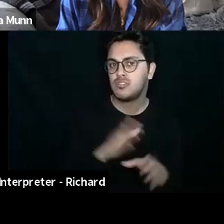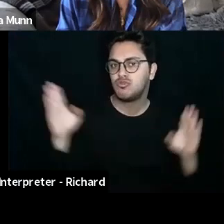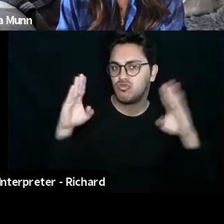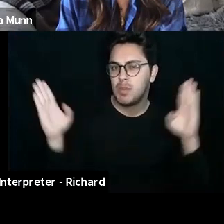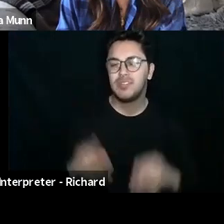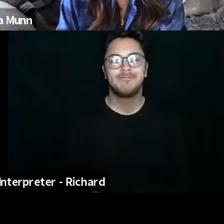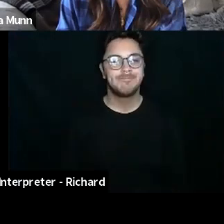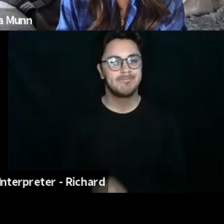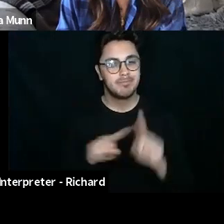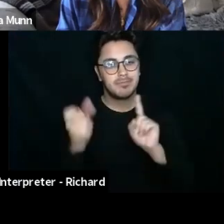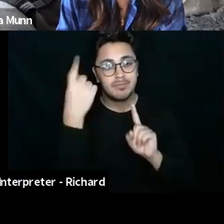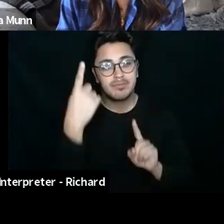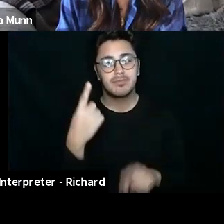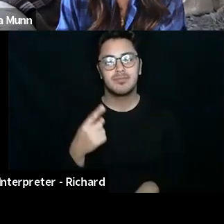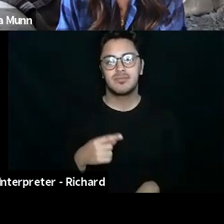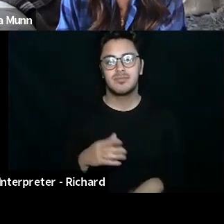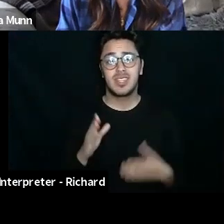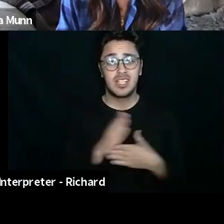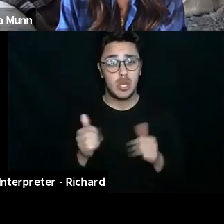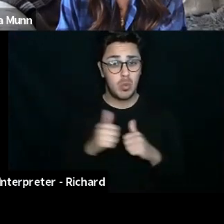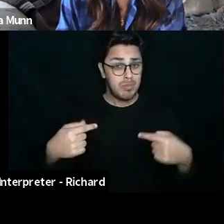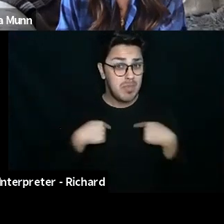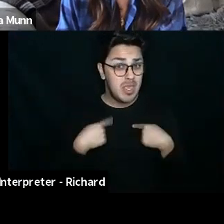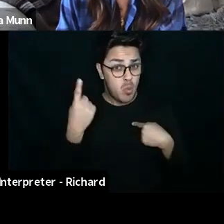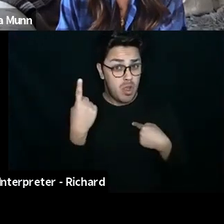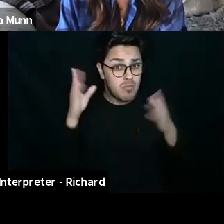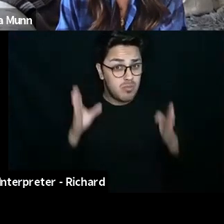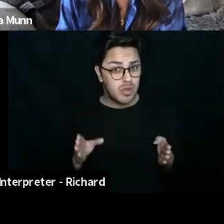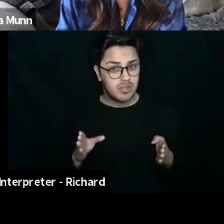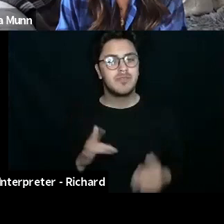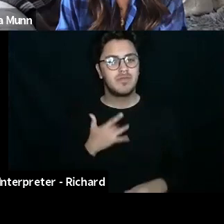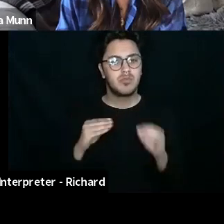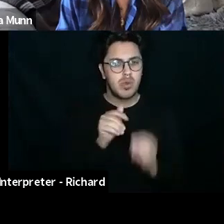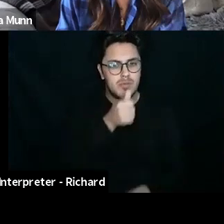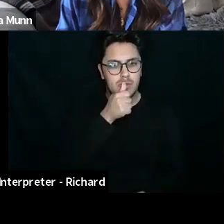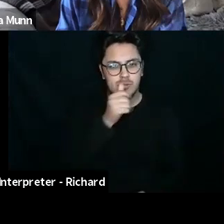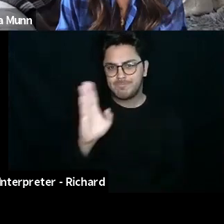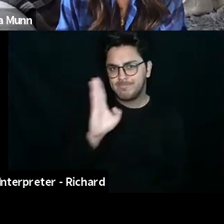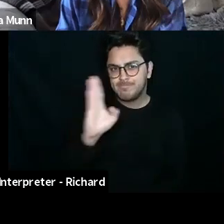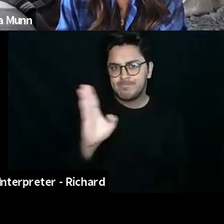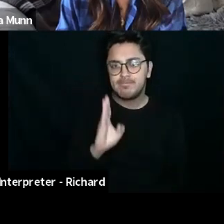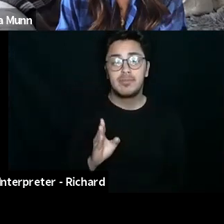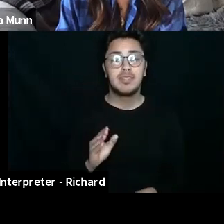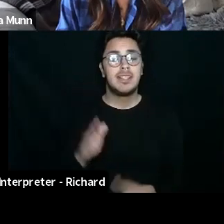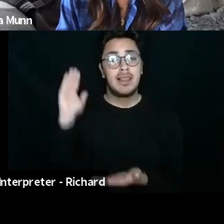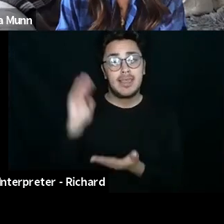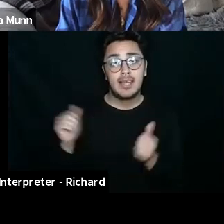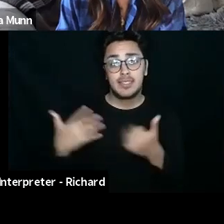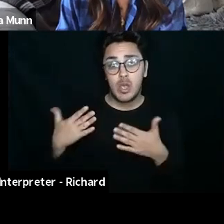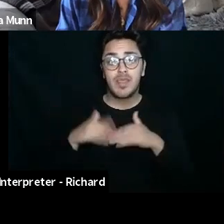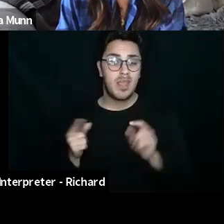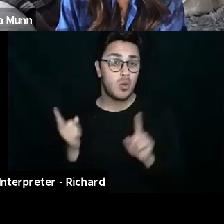they're just sharing with me, just one person, and it feels a little bit more intimate and not so scary as going to a police station. Because let me tell